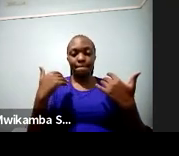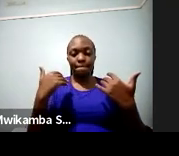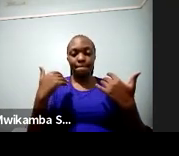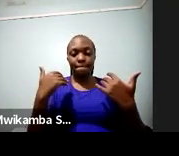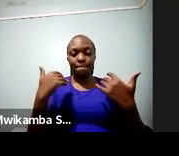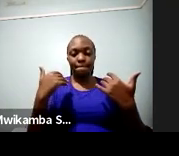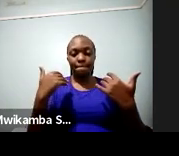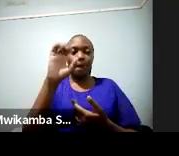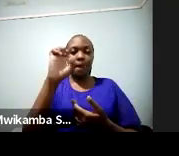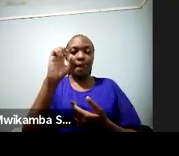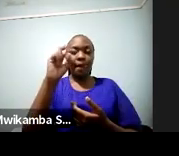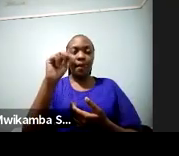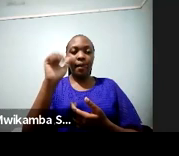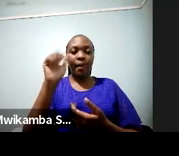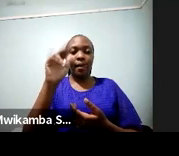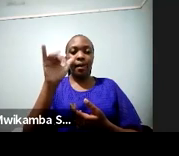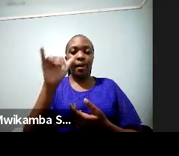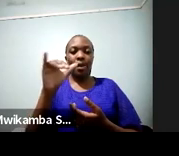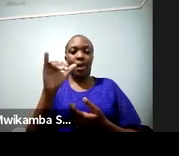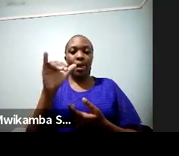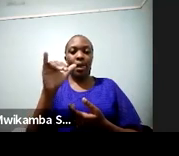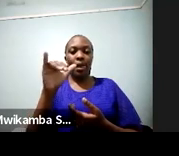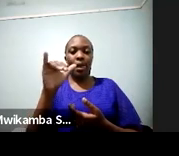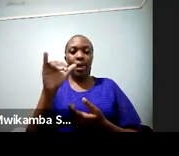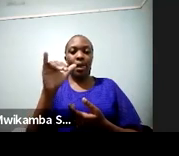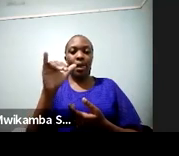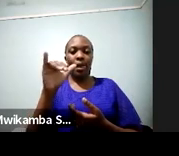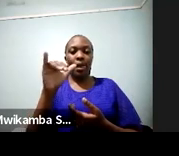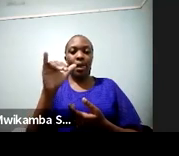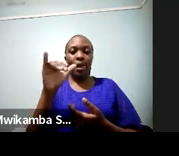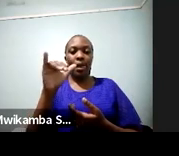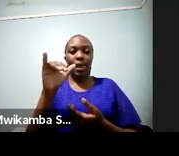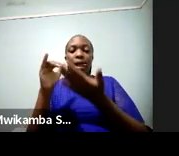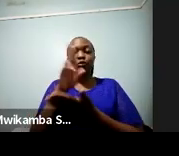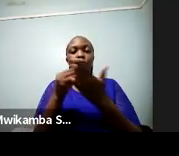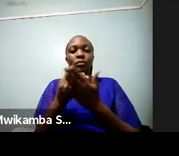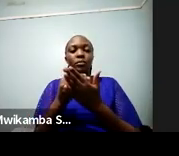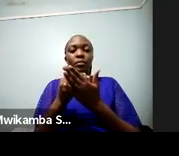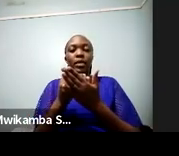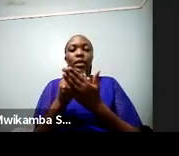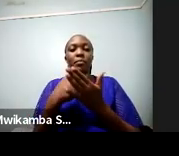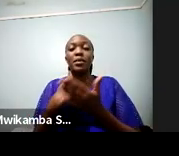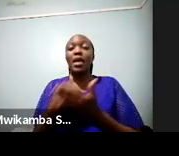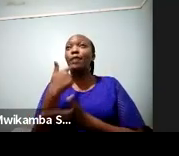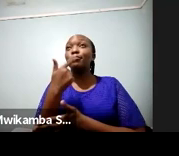this, and I know many of us know how to want things. You will go to the supermarket and you want everything, but sometimes you are limited by